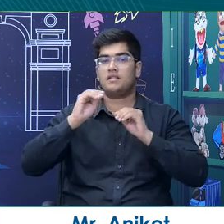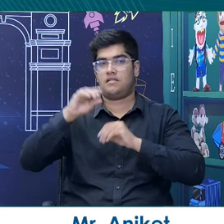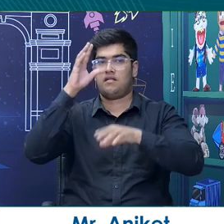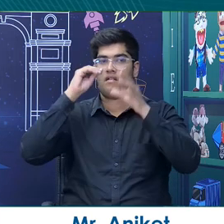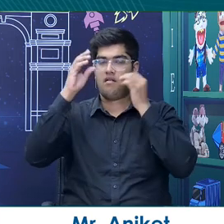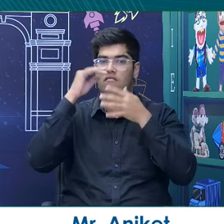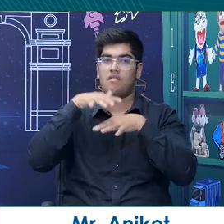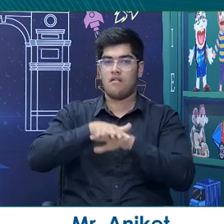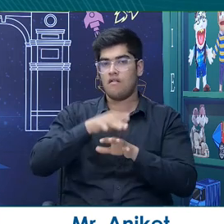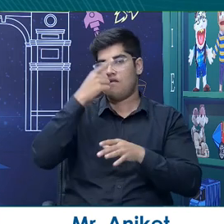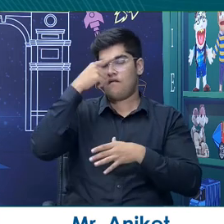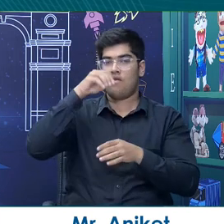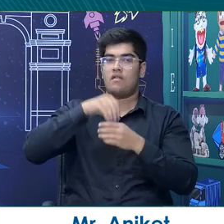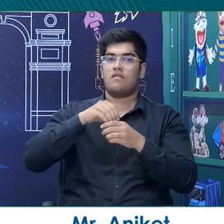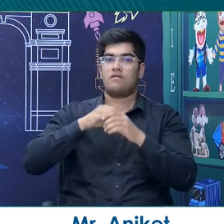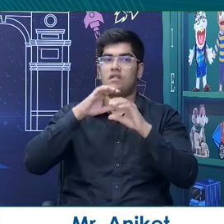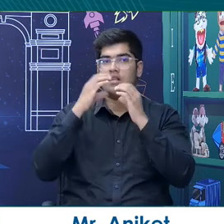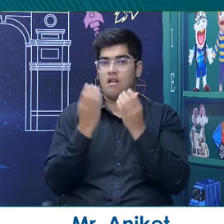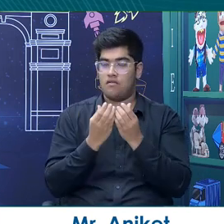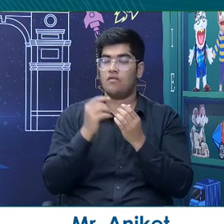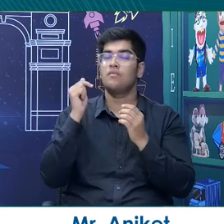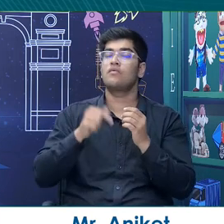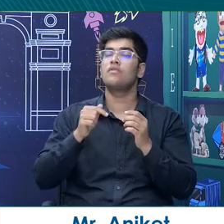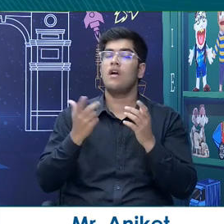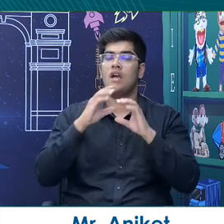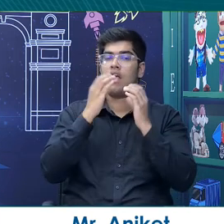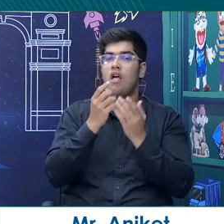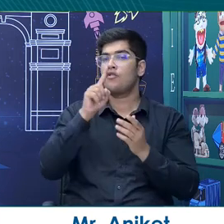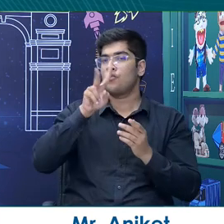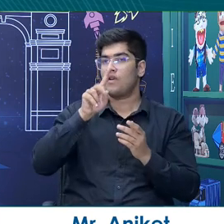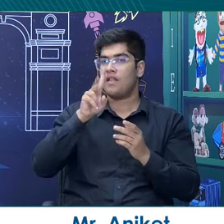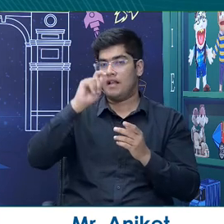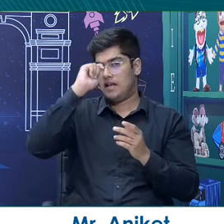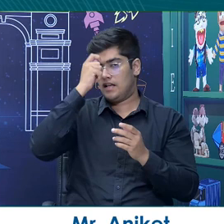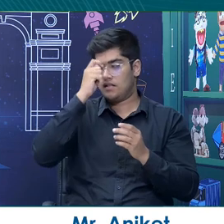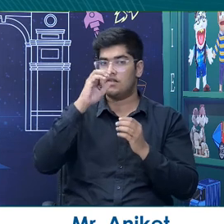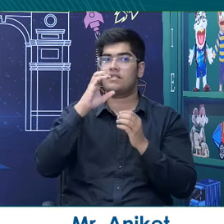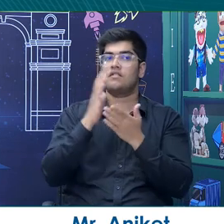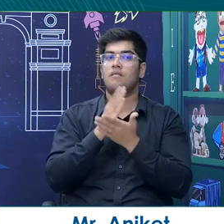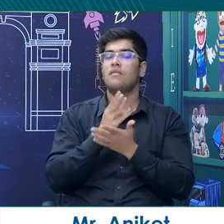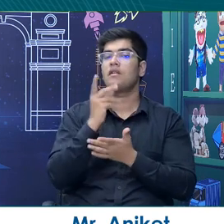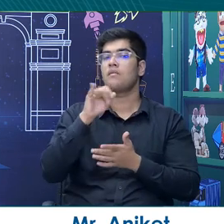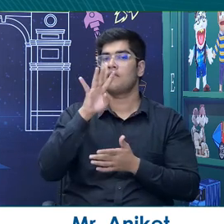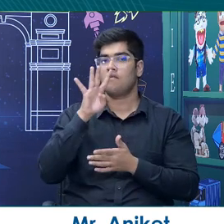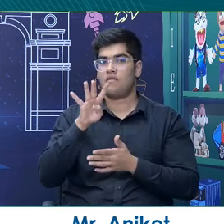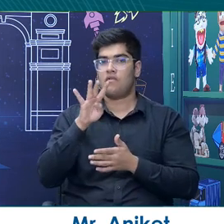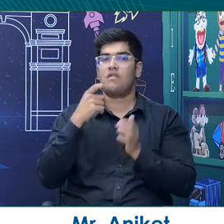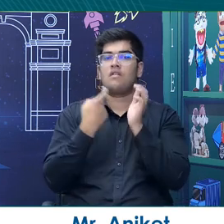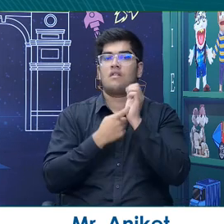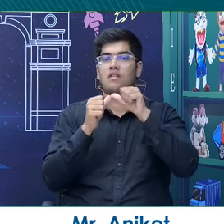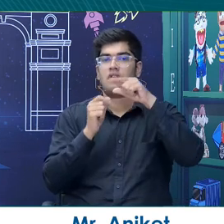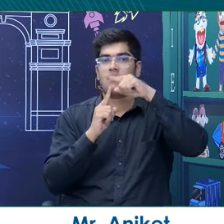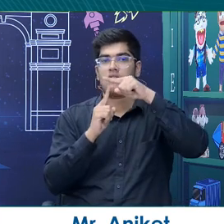Trap, Chapter 4 from Class 12th. And to give information on this topic, yes, joining